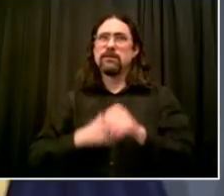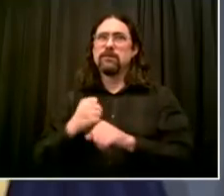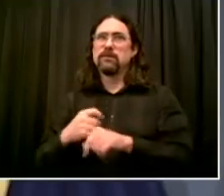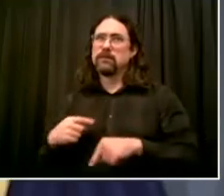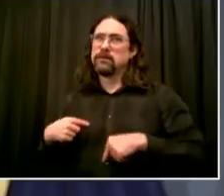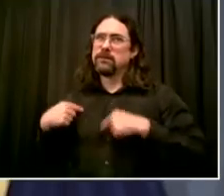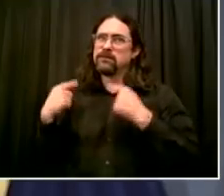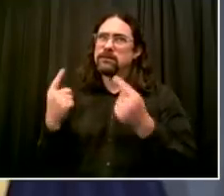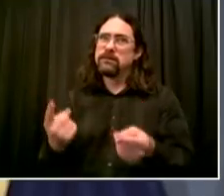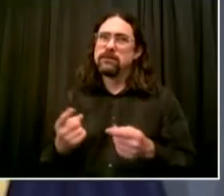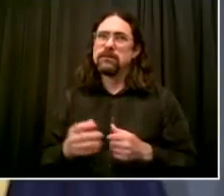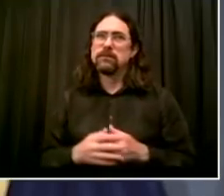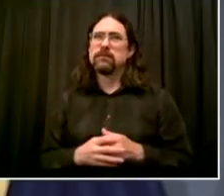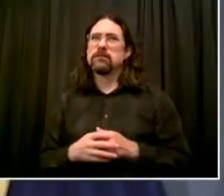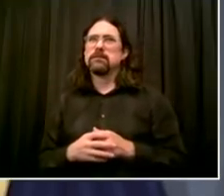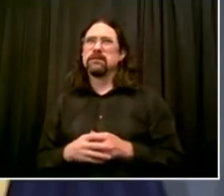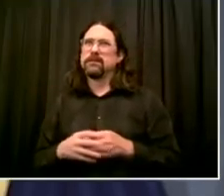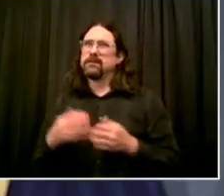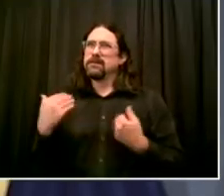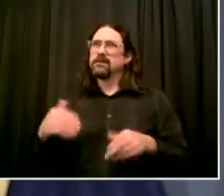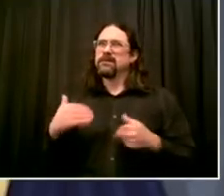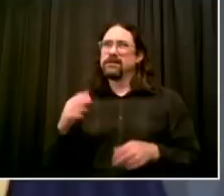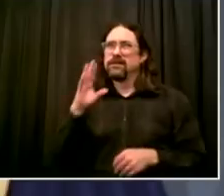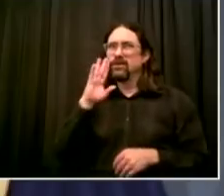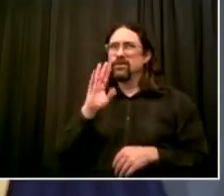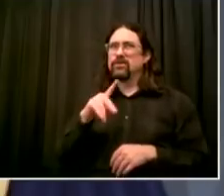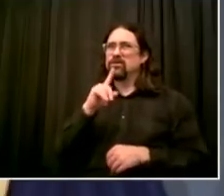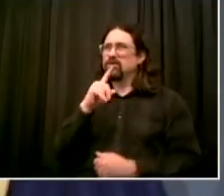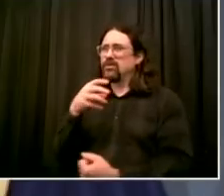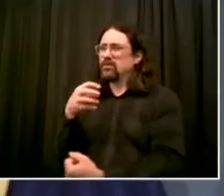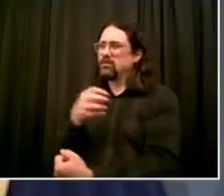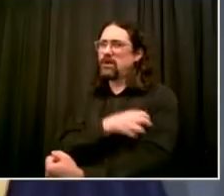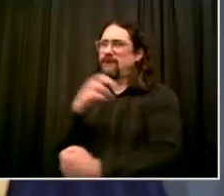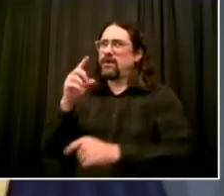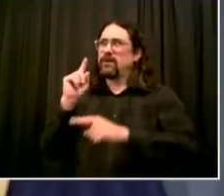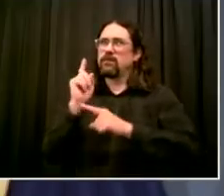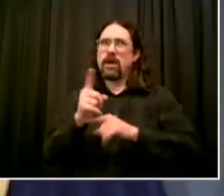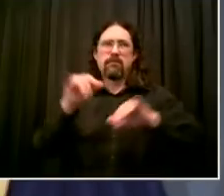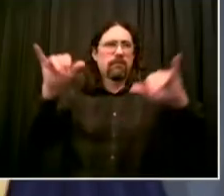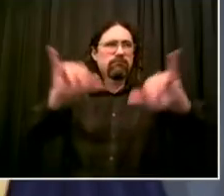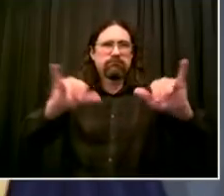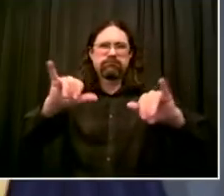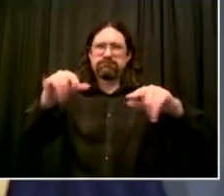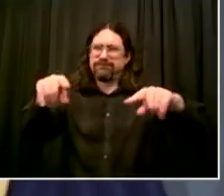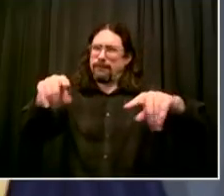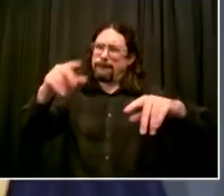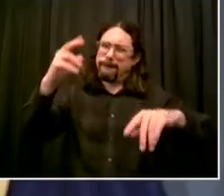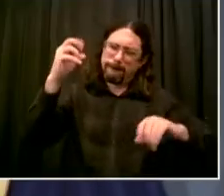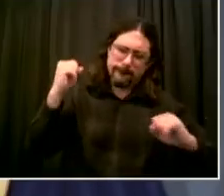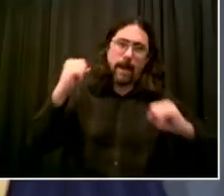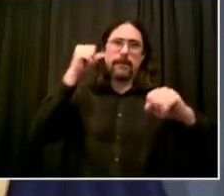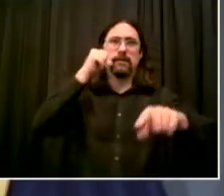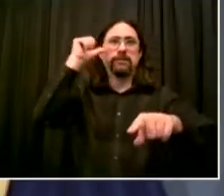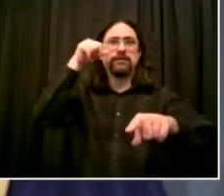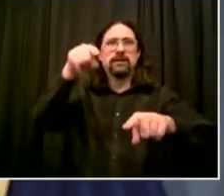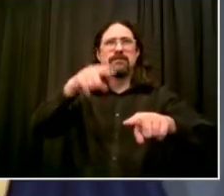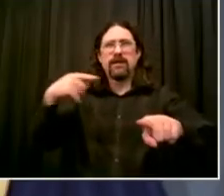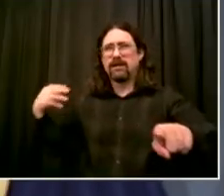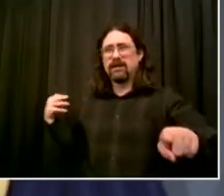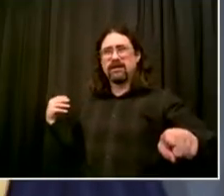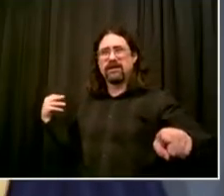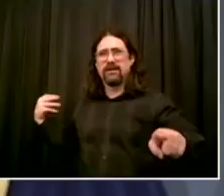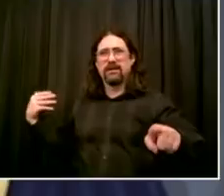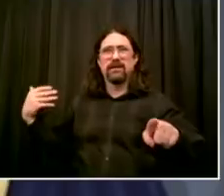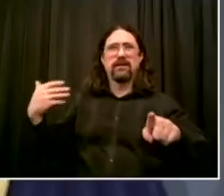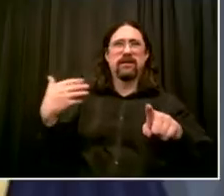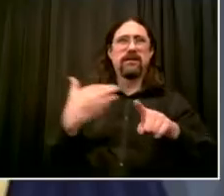that it took to change the political dynamic to get rid of 50A. And that's another reason to celebrate. That's true reason to celebrate.